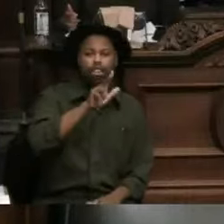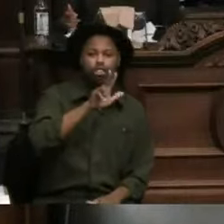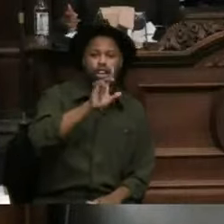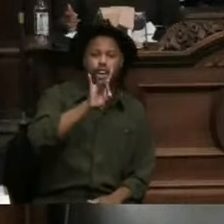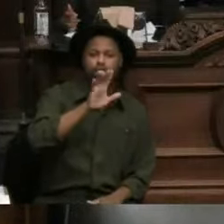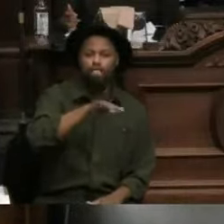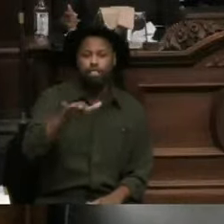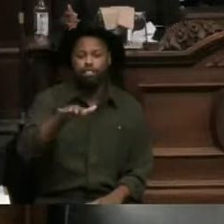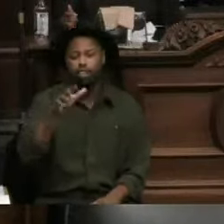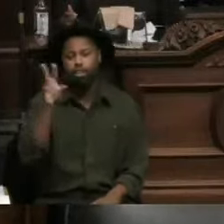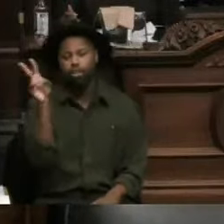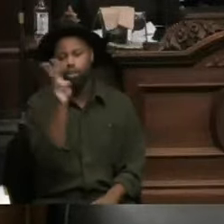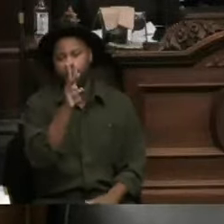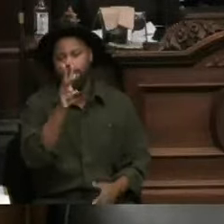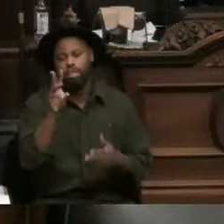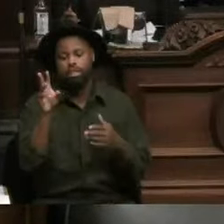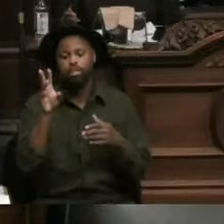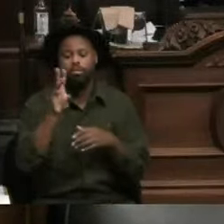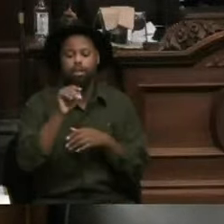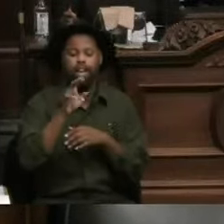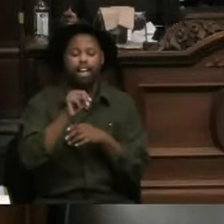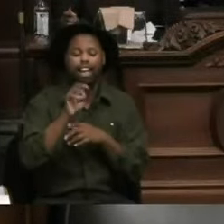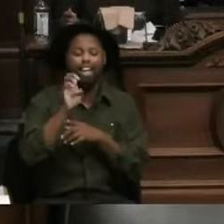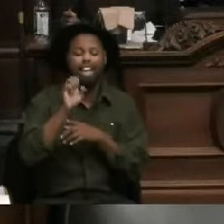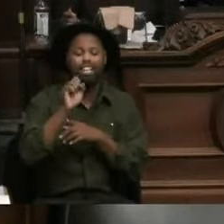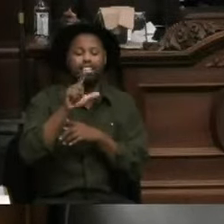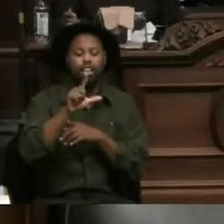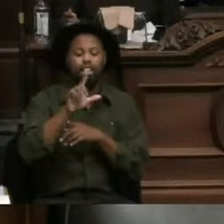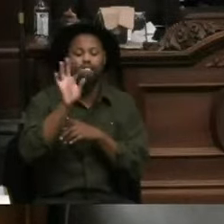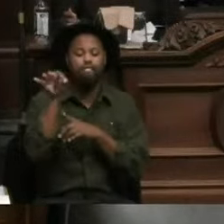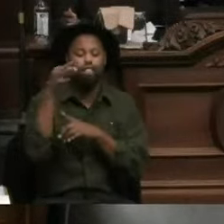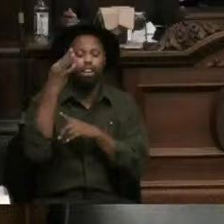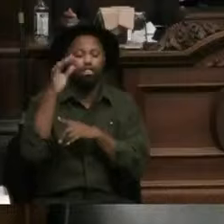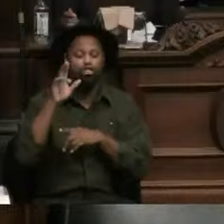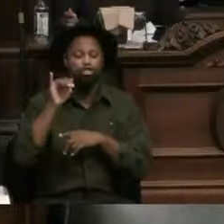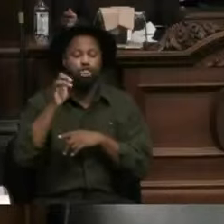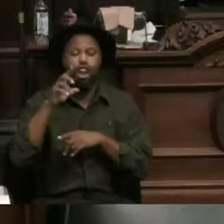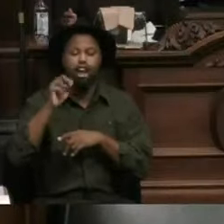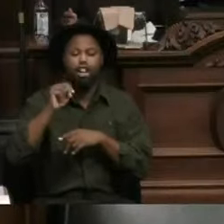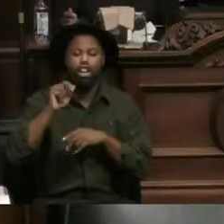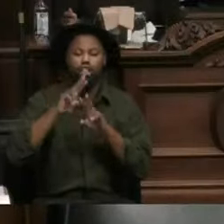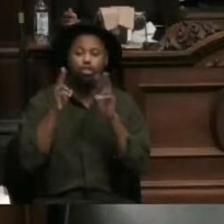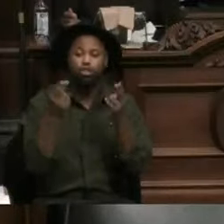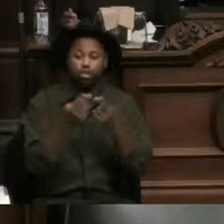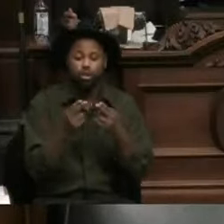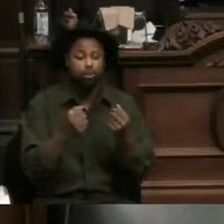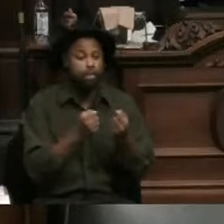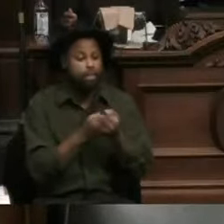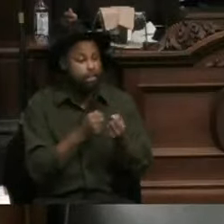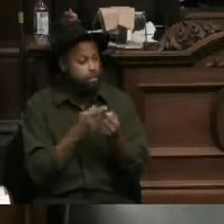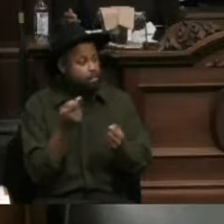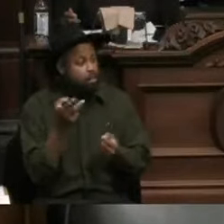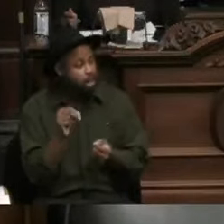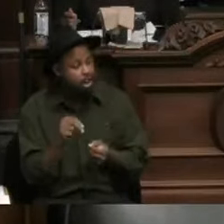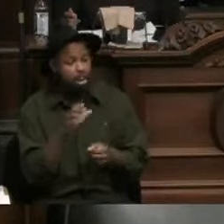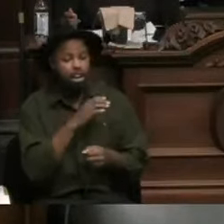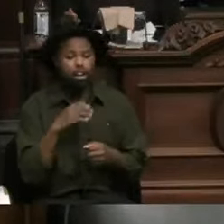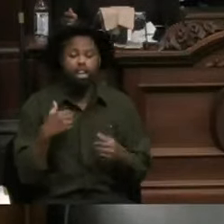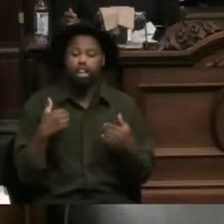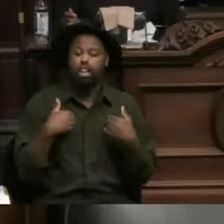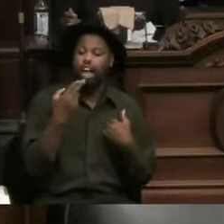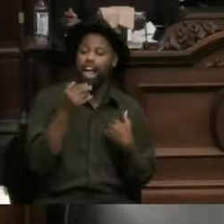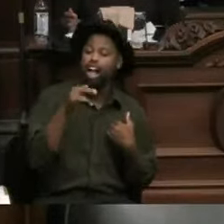835-855 West Main Street to ESL Federal Credit Union. This report is respectfully submitted by myself, Michael A. Patterson, Council Members Lachey D.